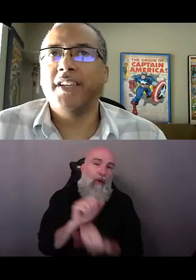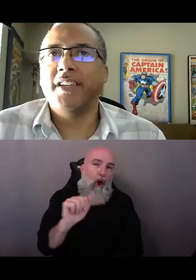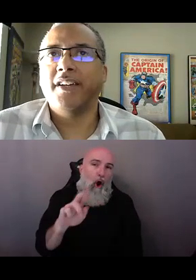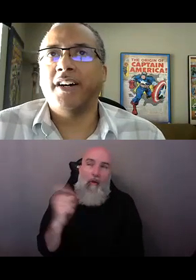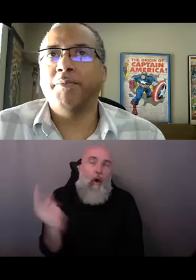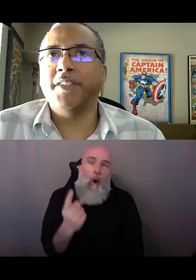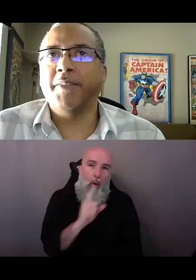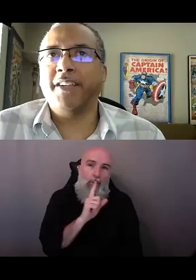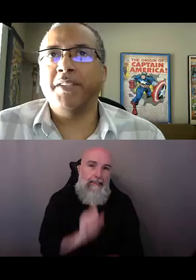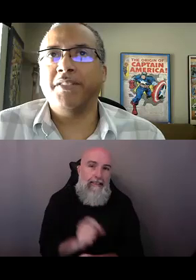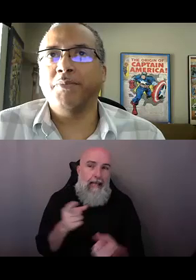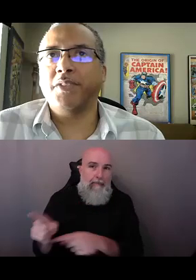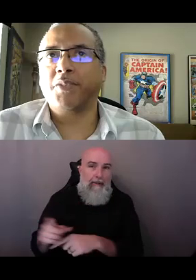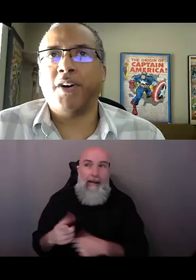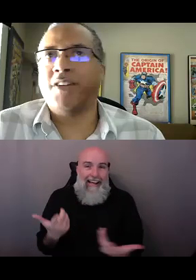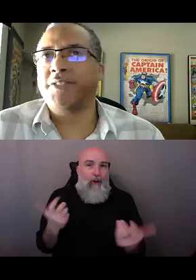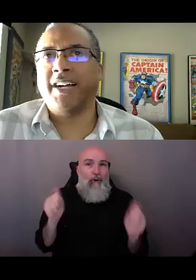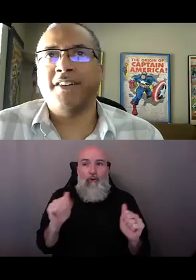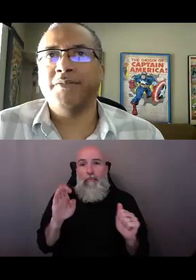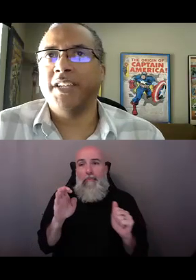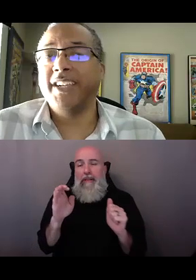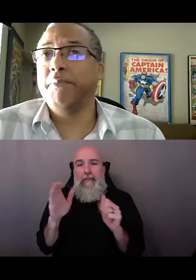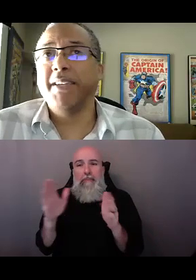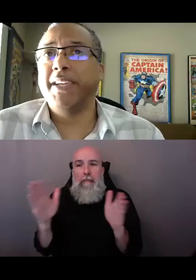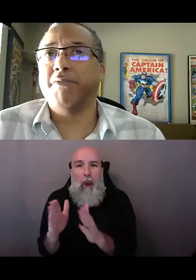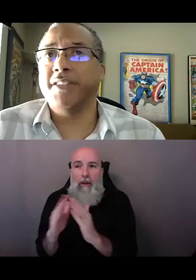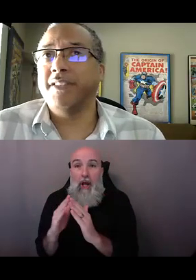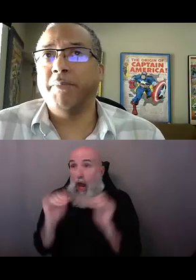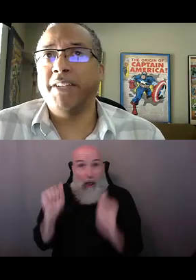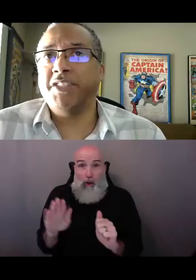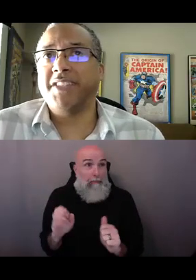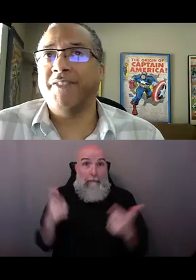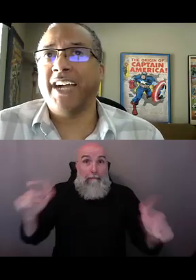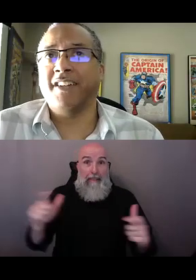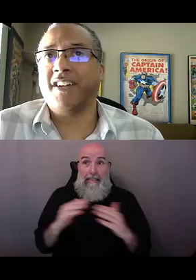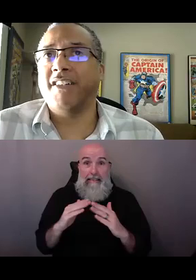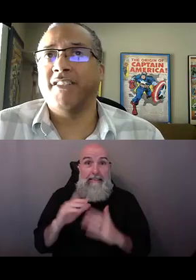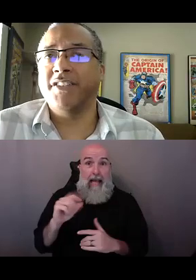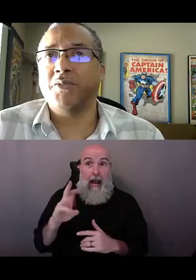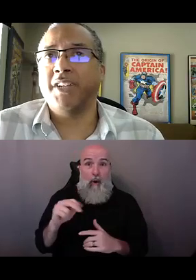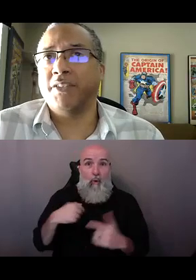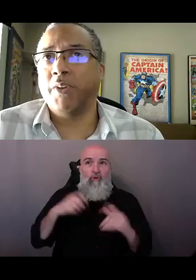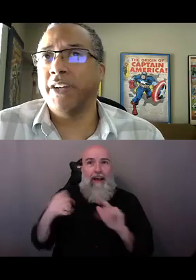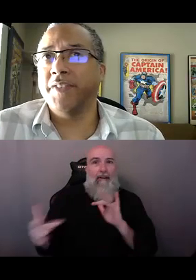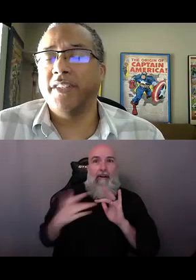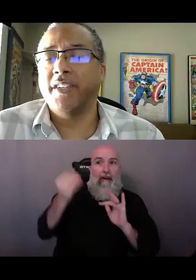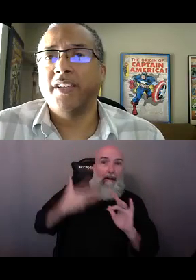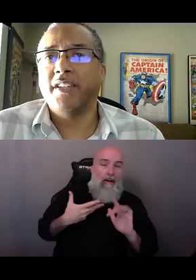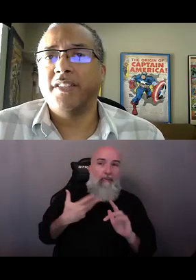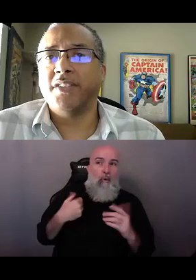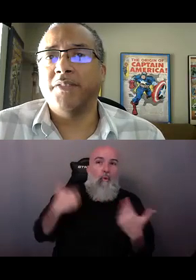is. I mean, it could be some small town, it could be a big one. I mean, we just haven't gotten a call on it, so we're not aware of